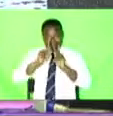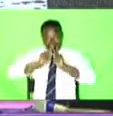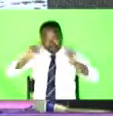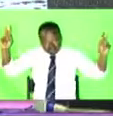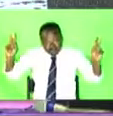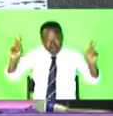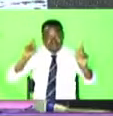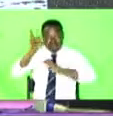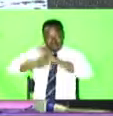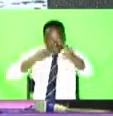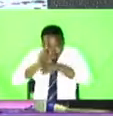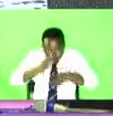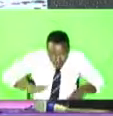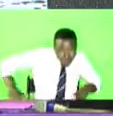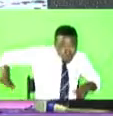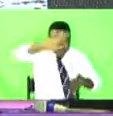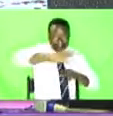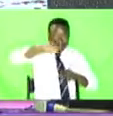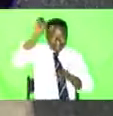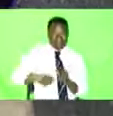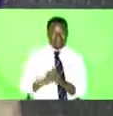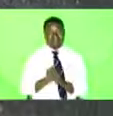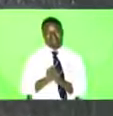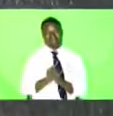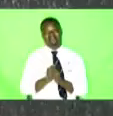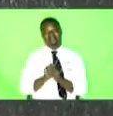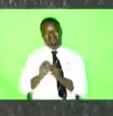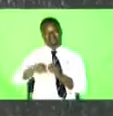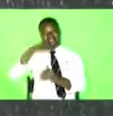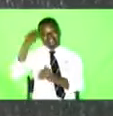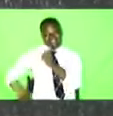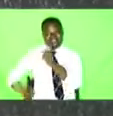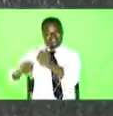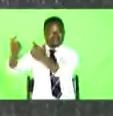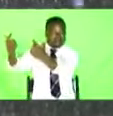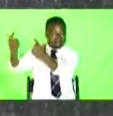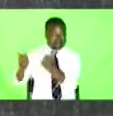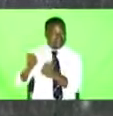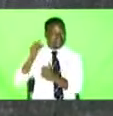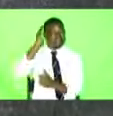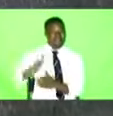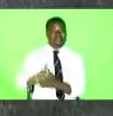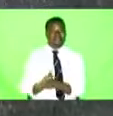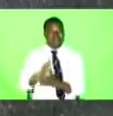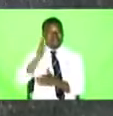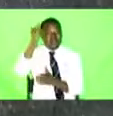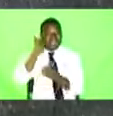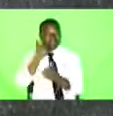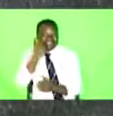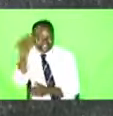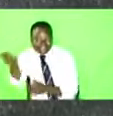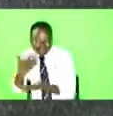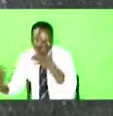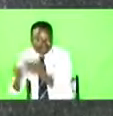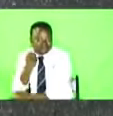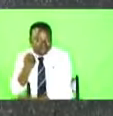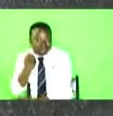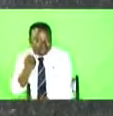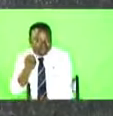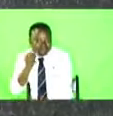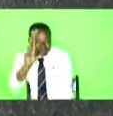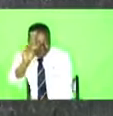unto the whole world. Then the end will come. For I'm not ashamed of the gospel of Christ, says